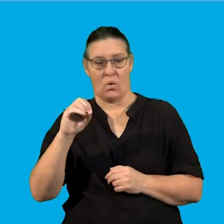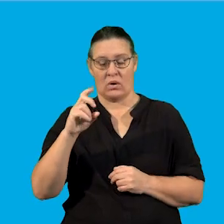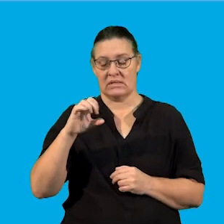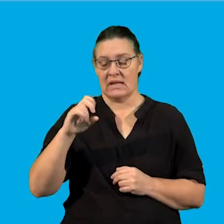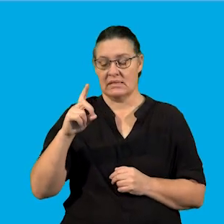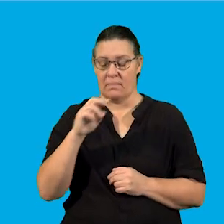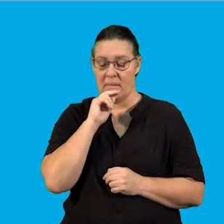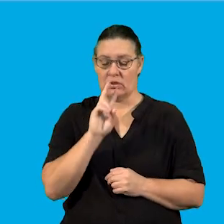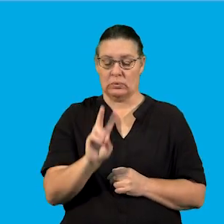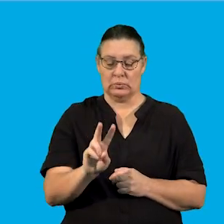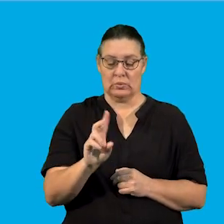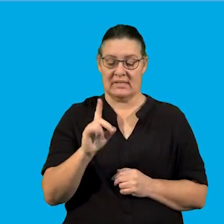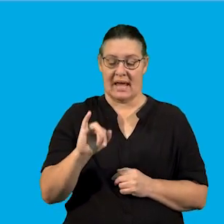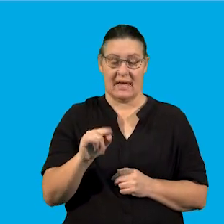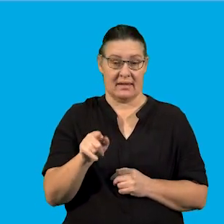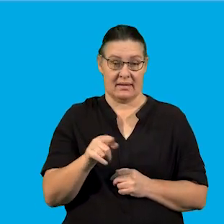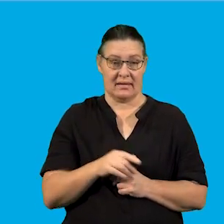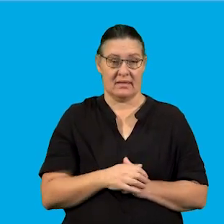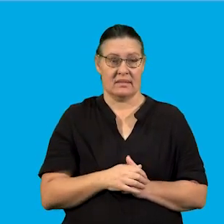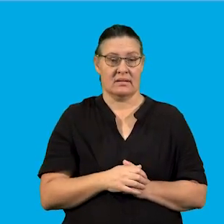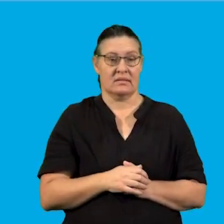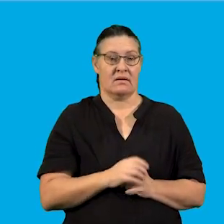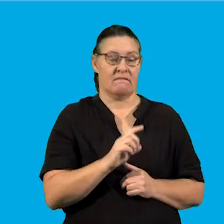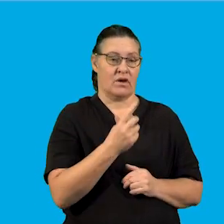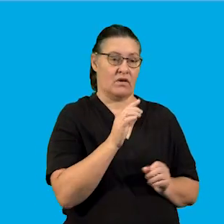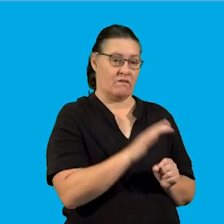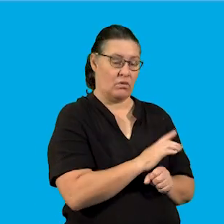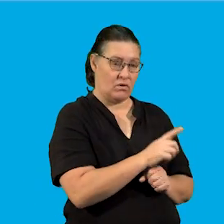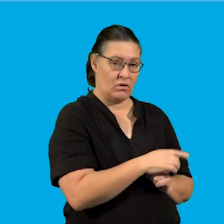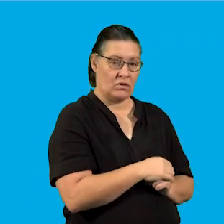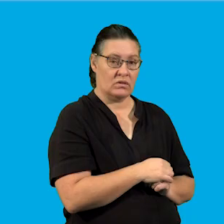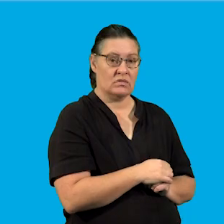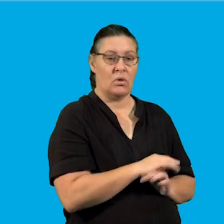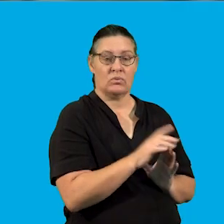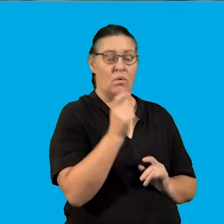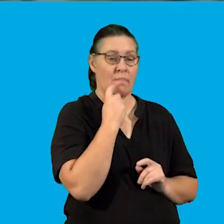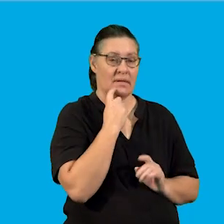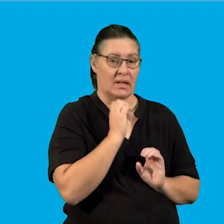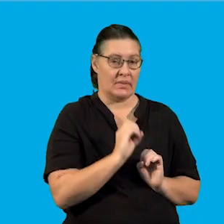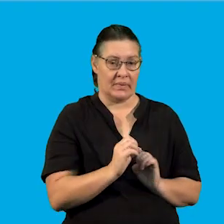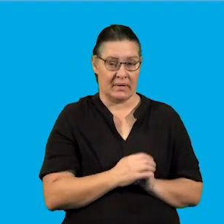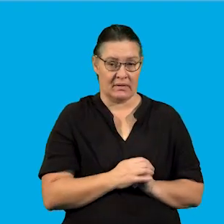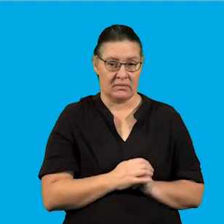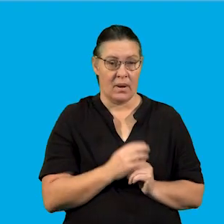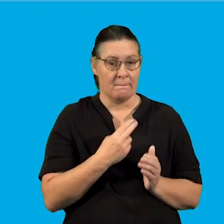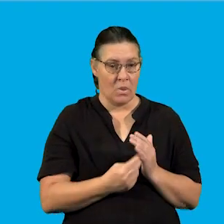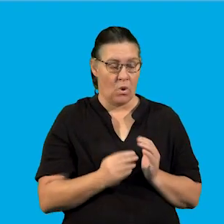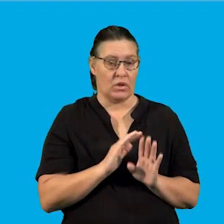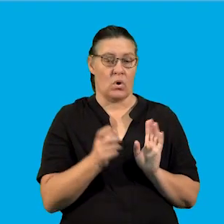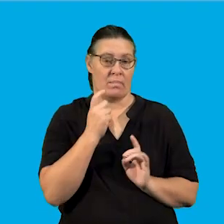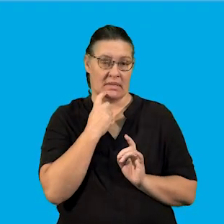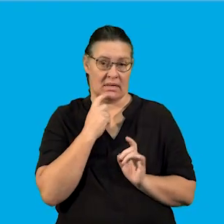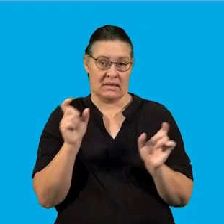2 oxygen atoms in this particular compound. The first one is written in full. Remember, this is also a non-metal. Both of these